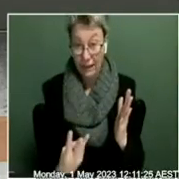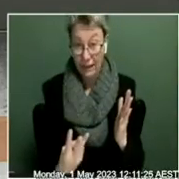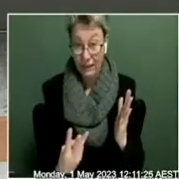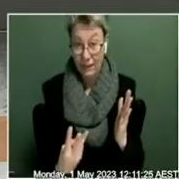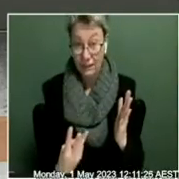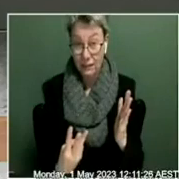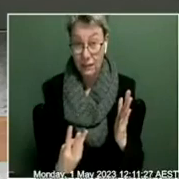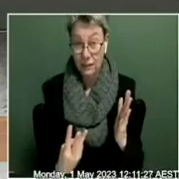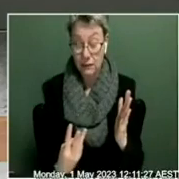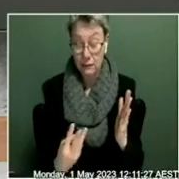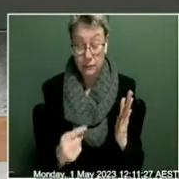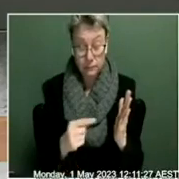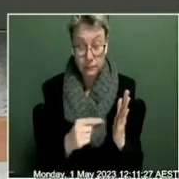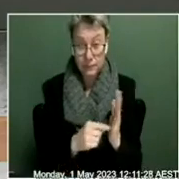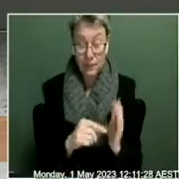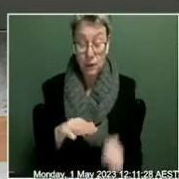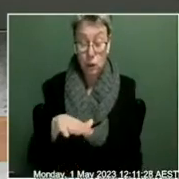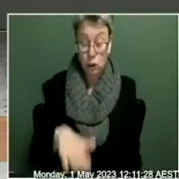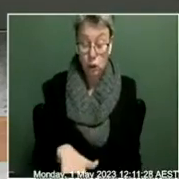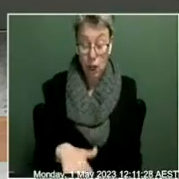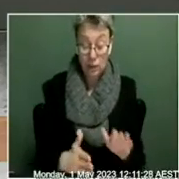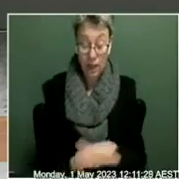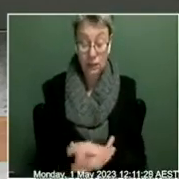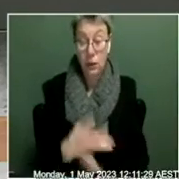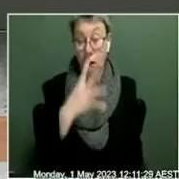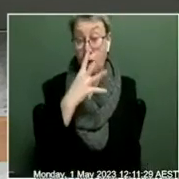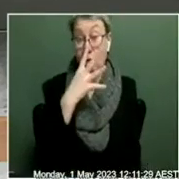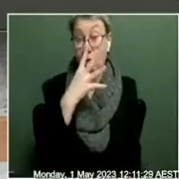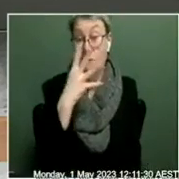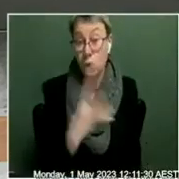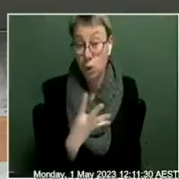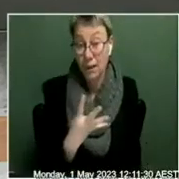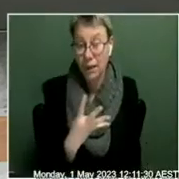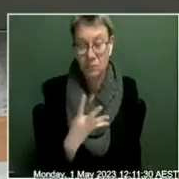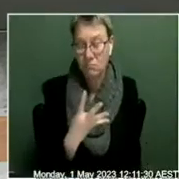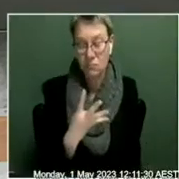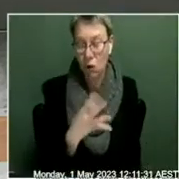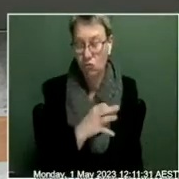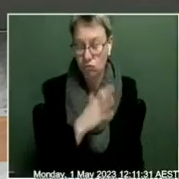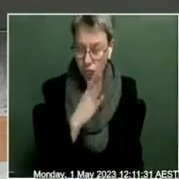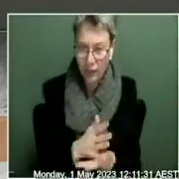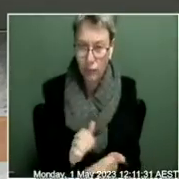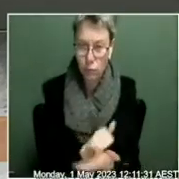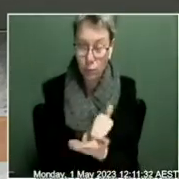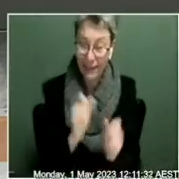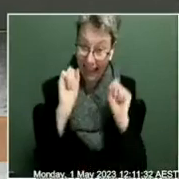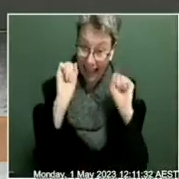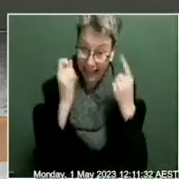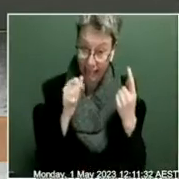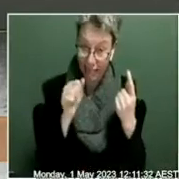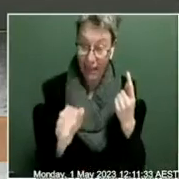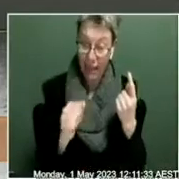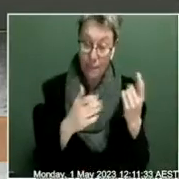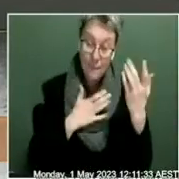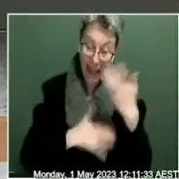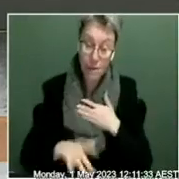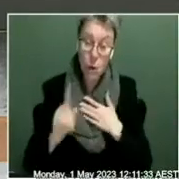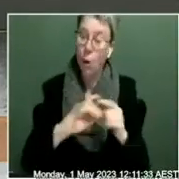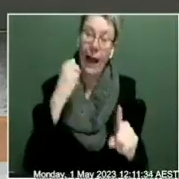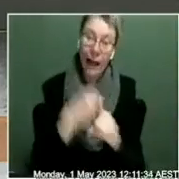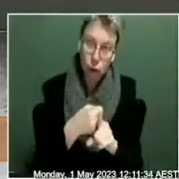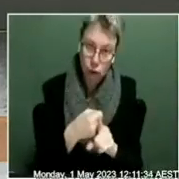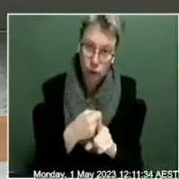of their actions and to comprehend criminal proceedings. And is that